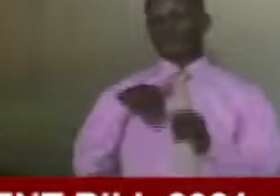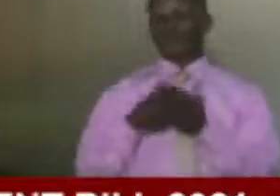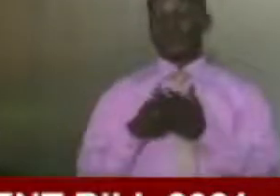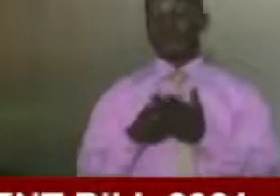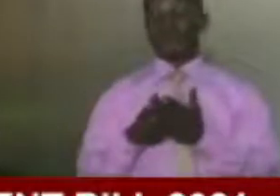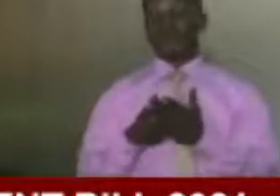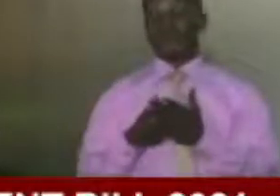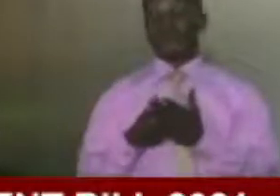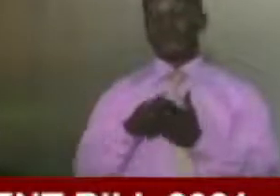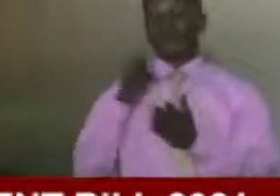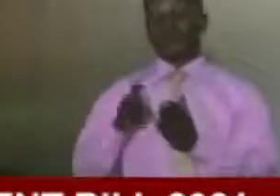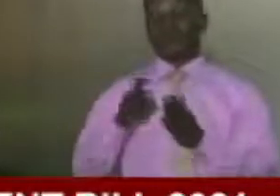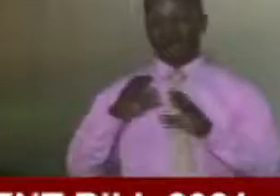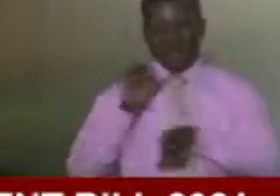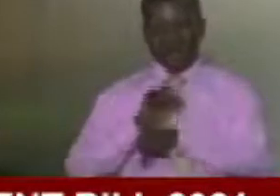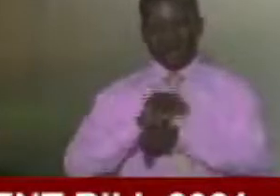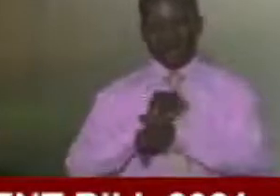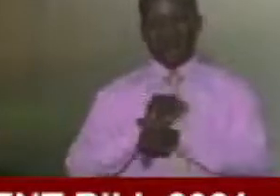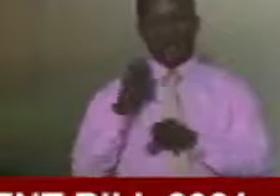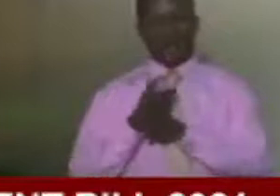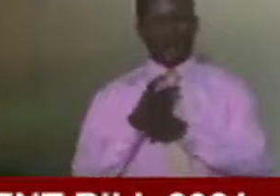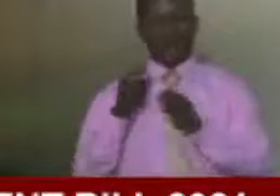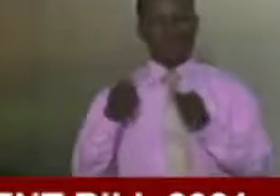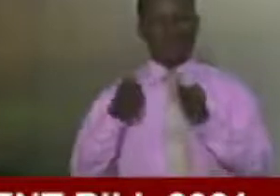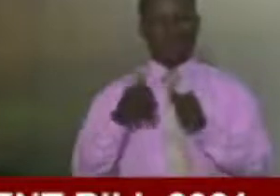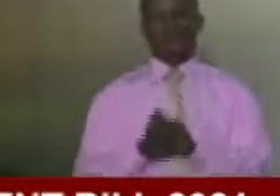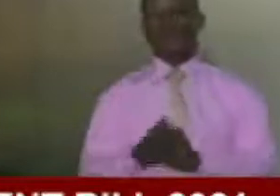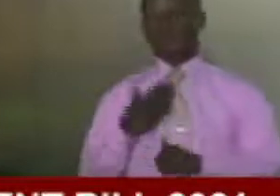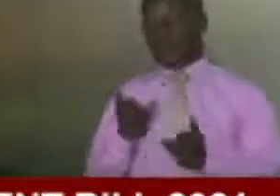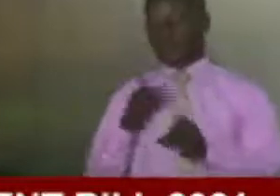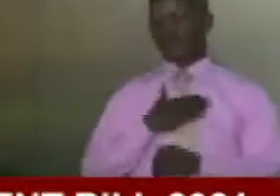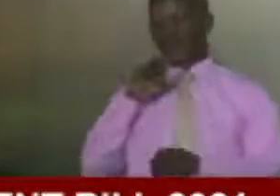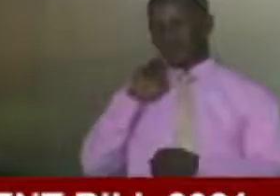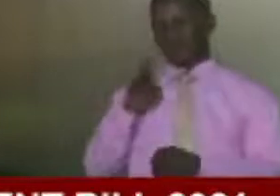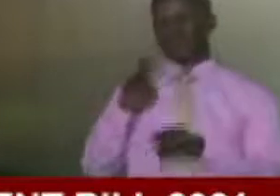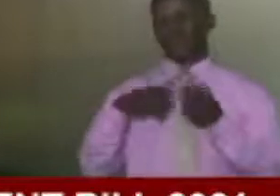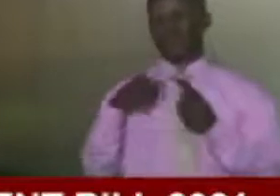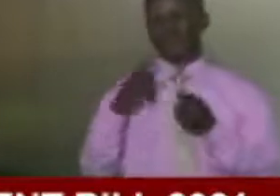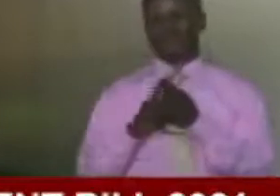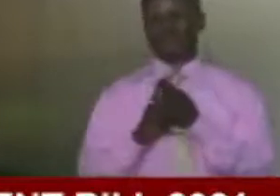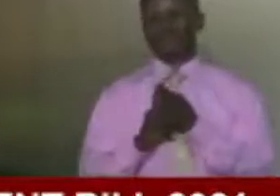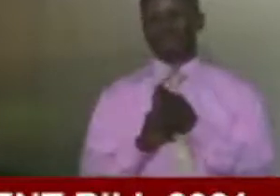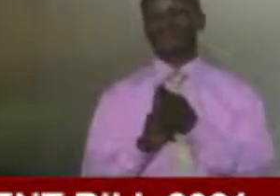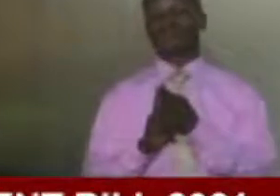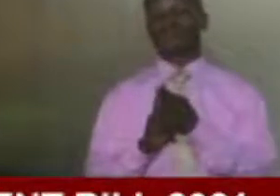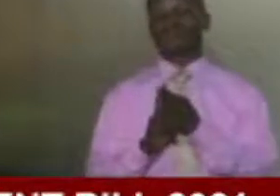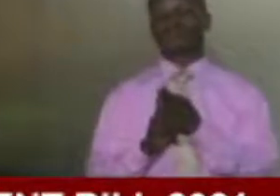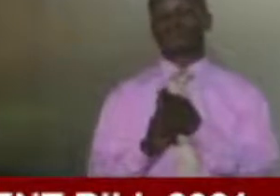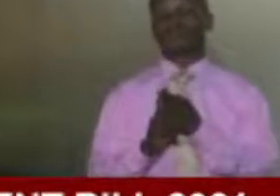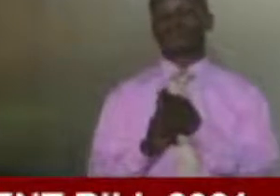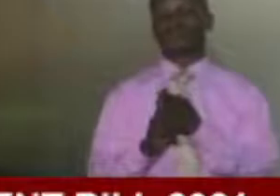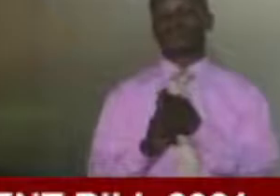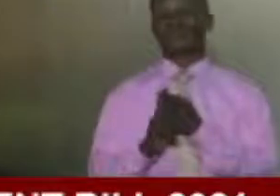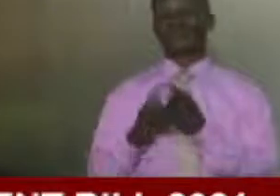to ensure that this bill is passed. And my question will go to the